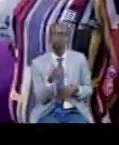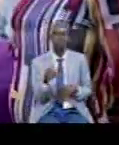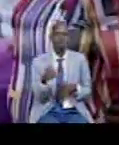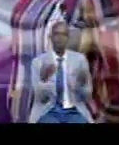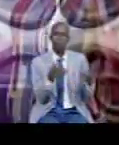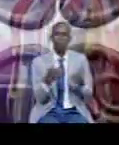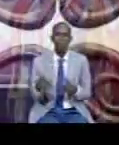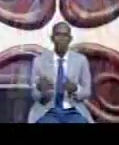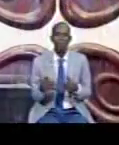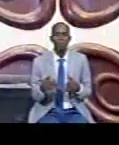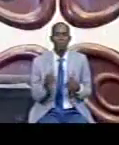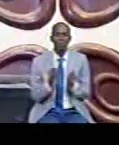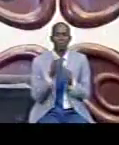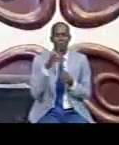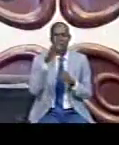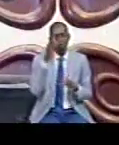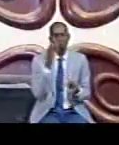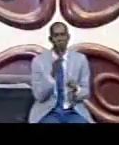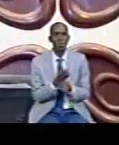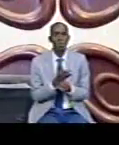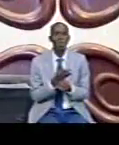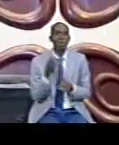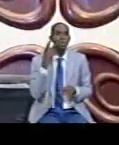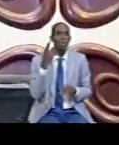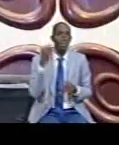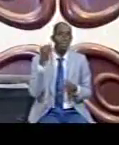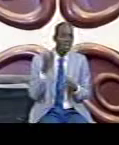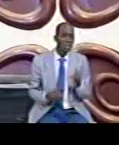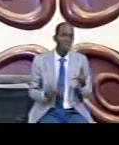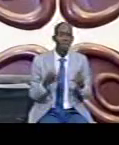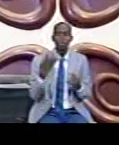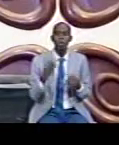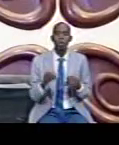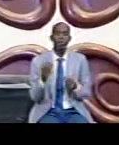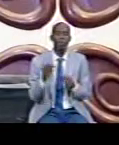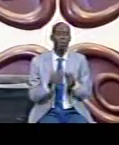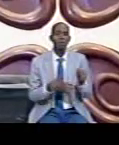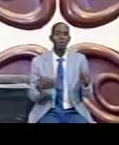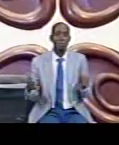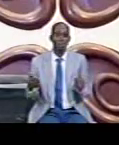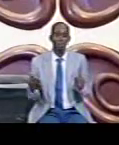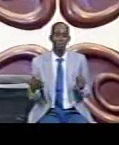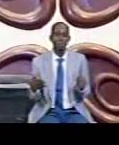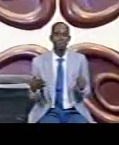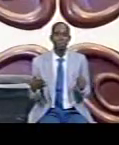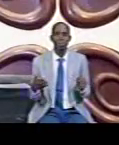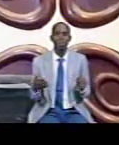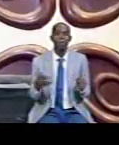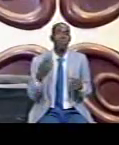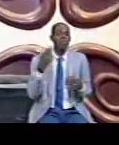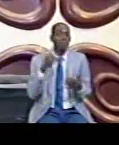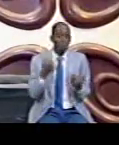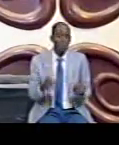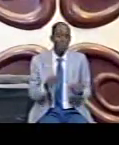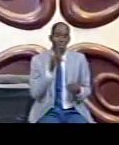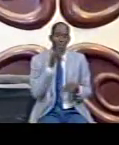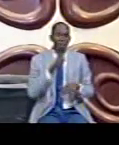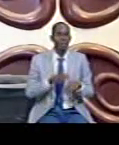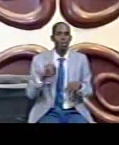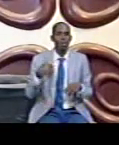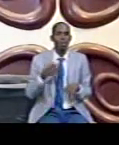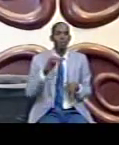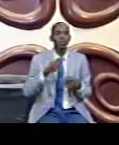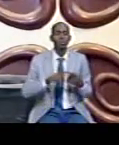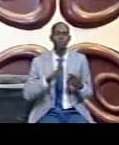faith. The end of everything is in sight. These are the days when we should be ready for the coming of the